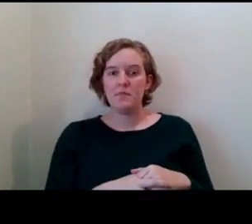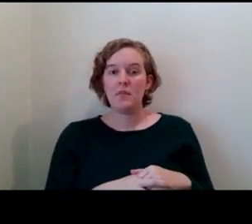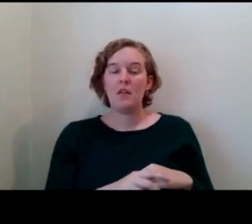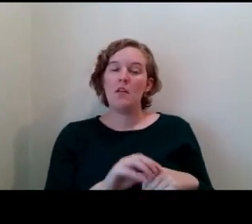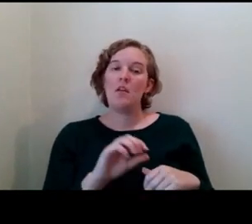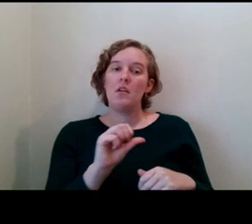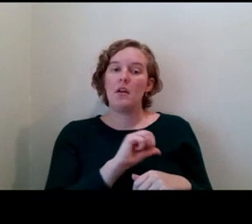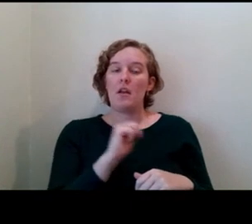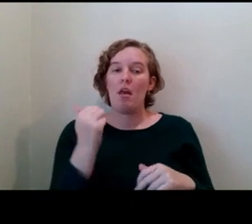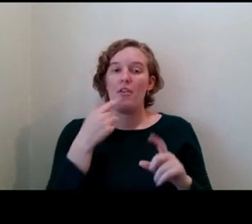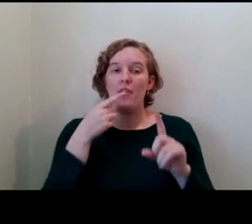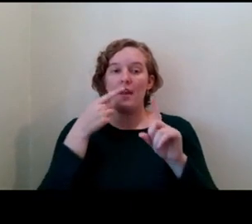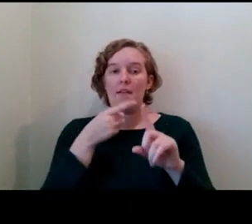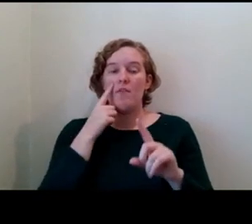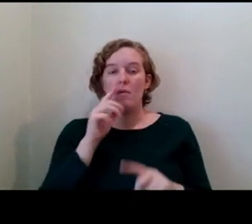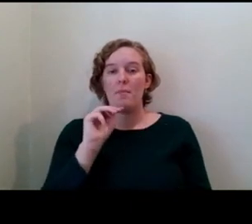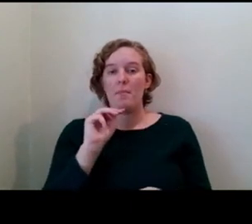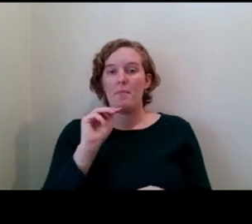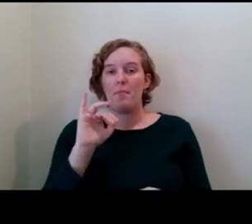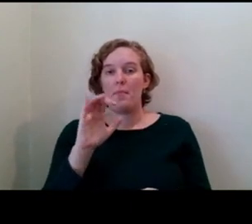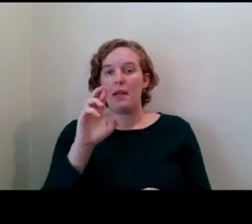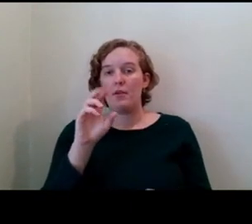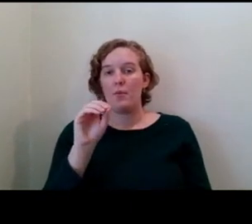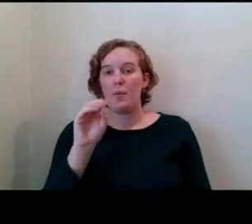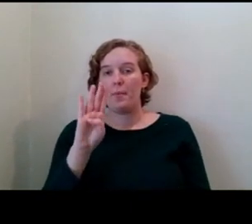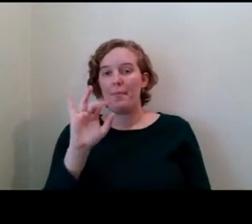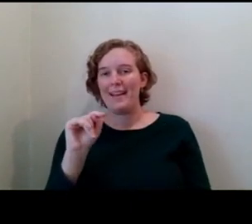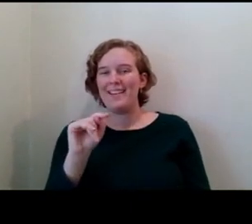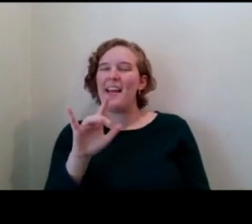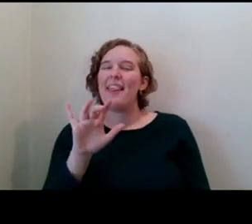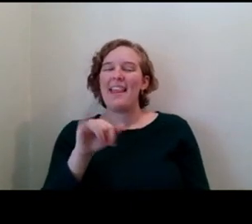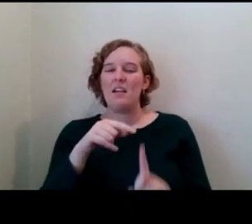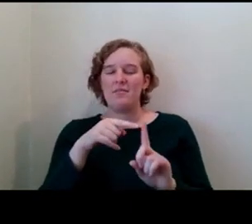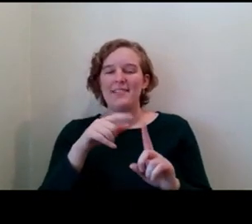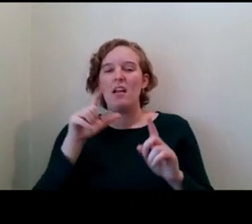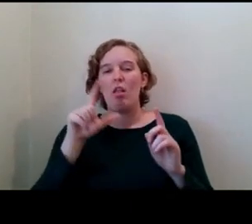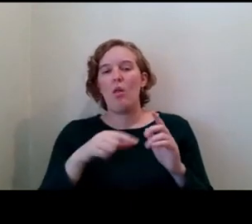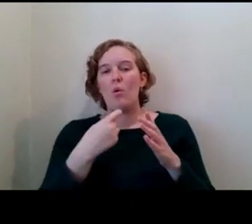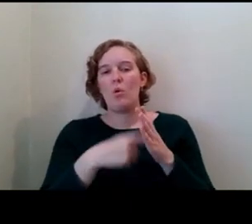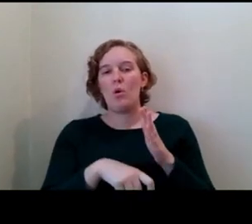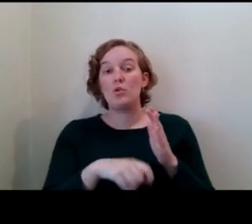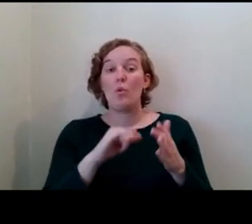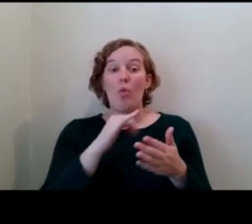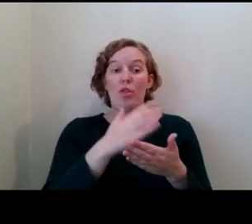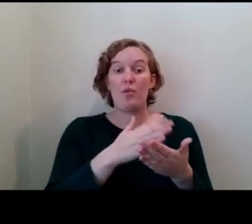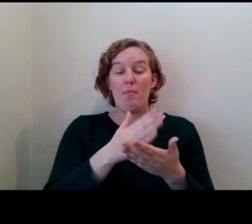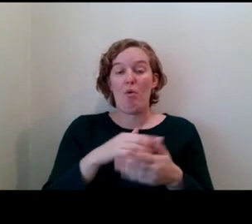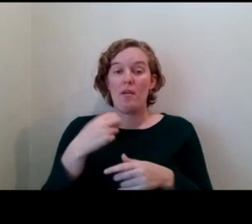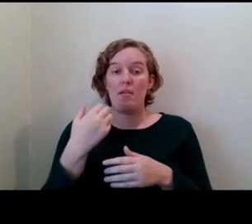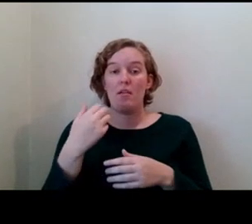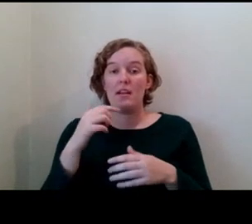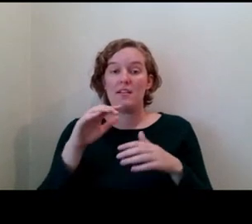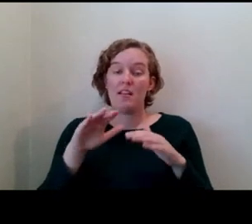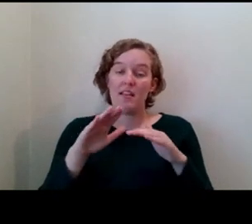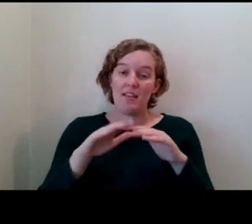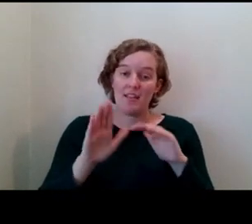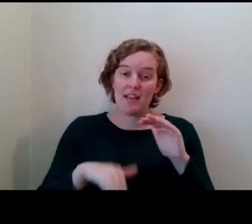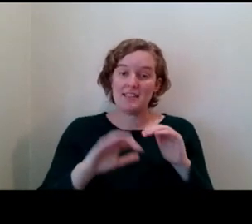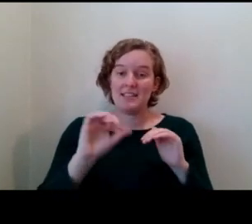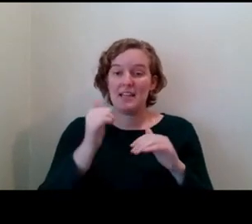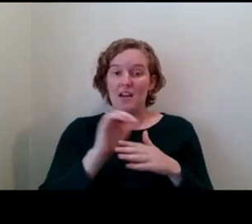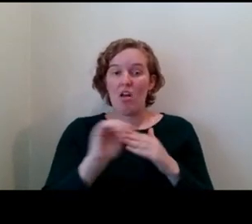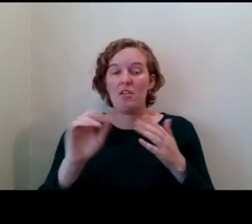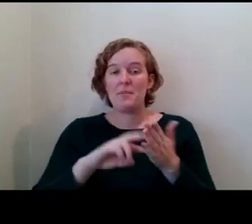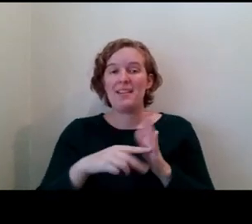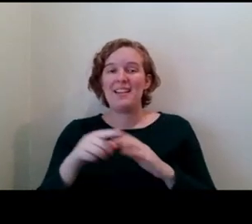Another aim for microbit, of course, was low cost. And the component cost is actually less than $10, which means these devices retail for about